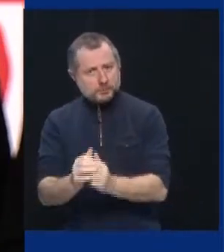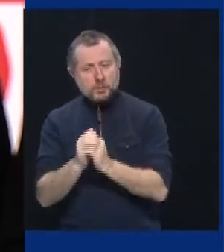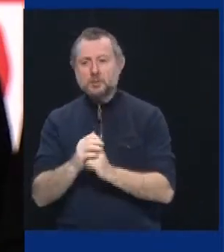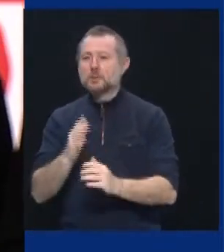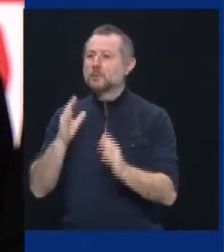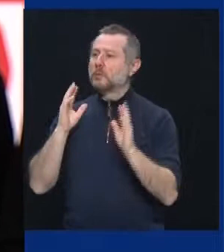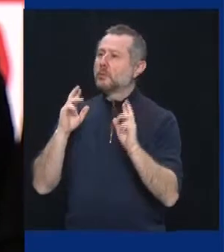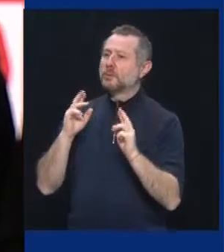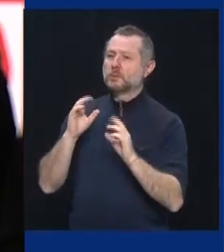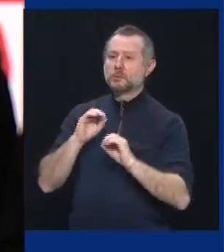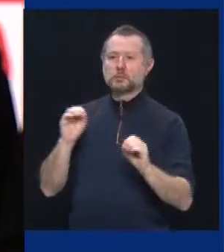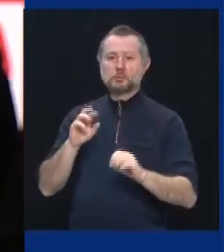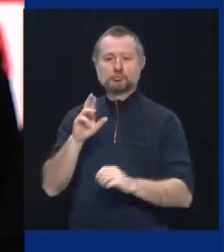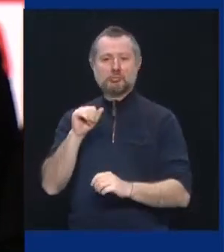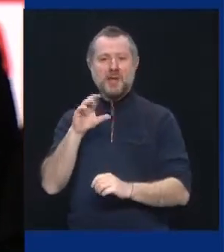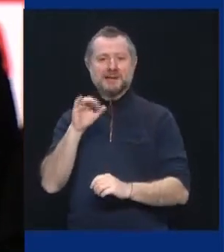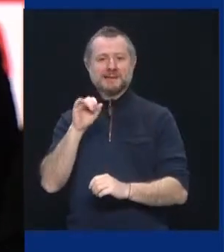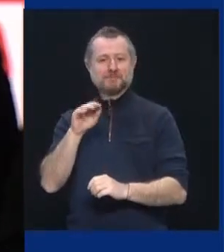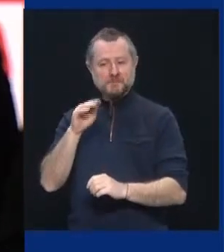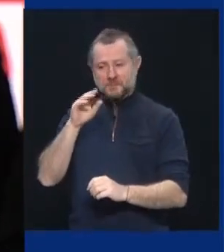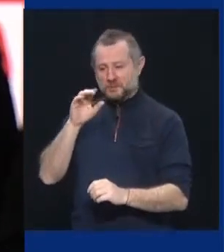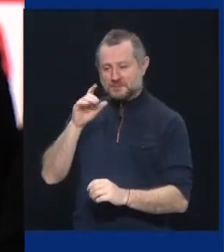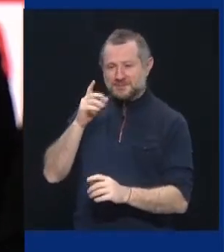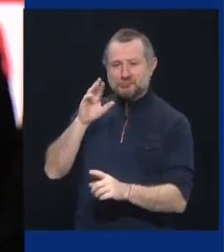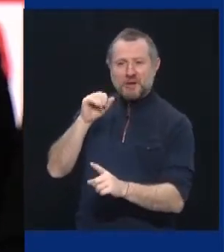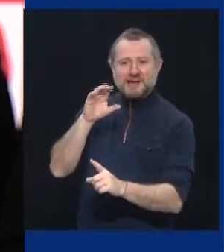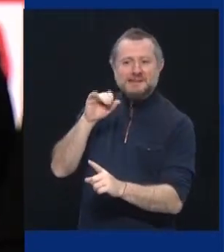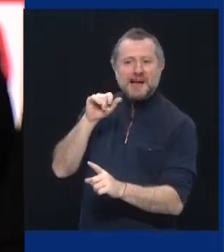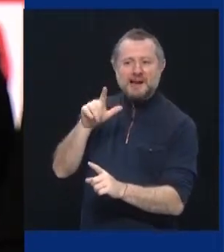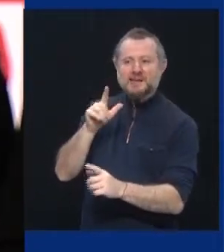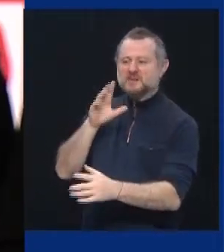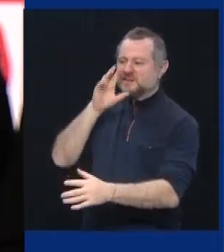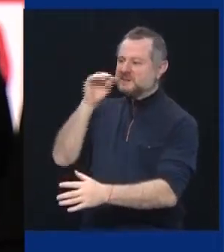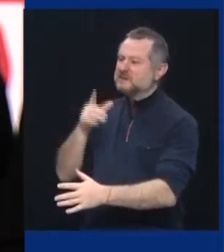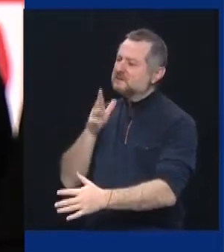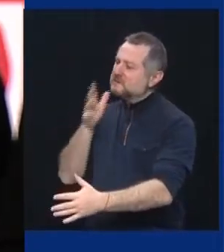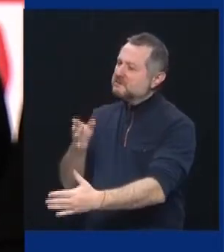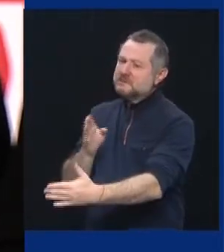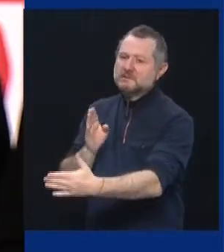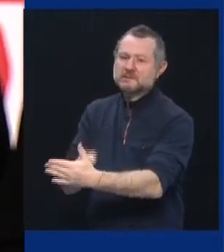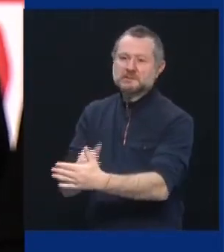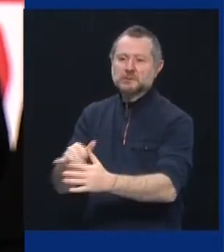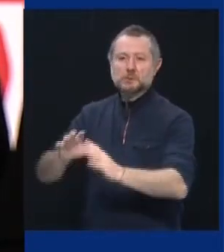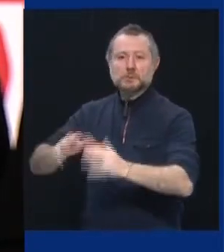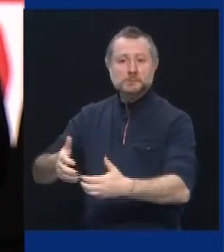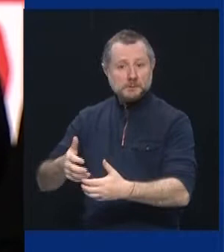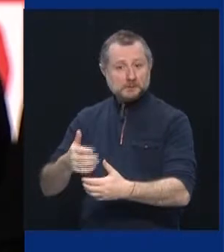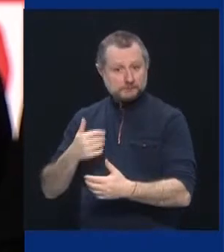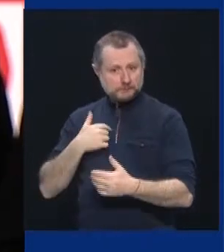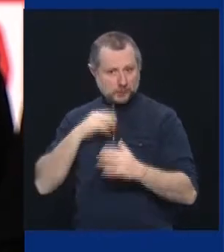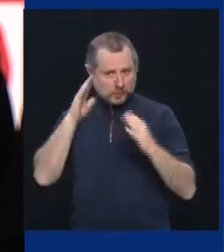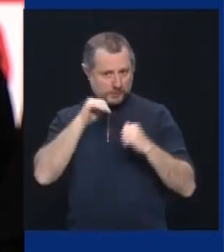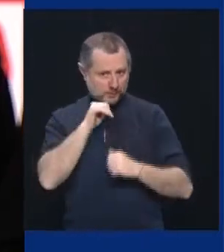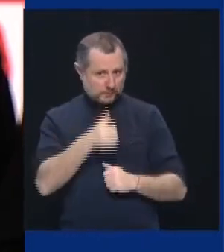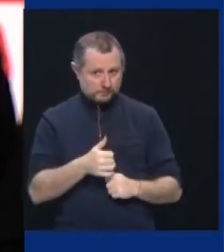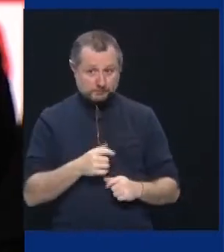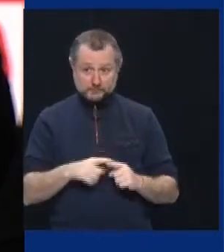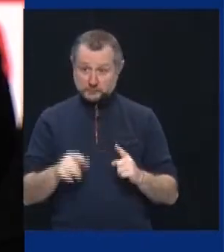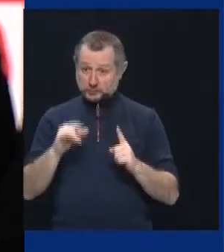or racial element to those to that senseless violence. You know, words